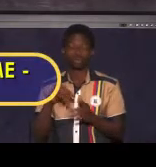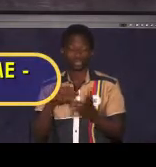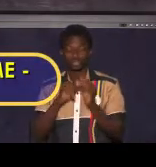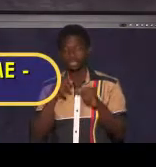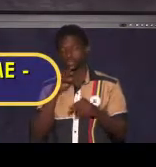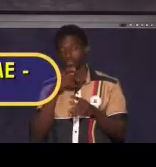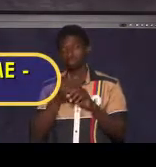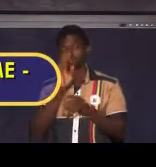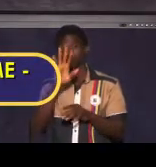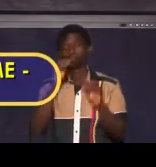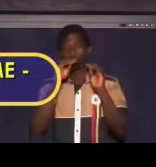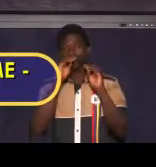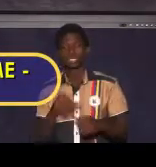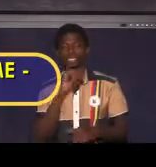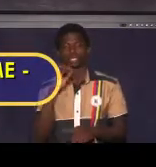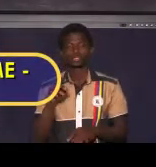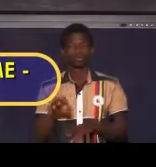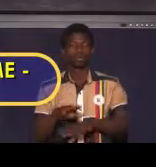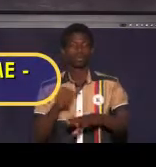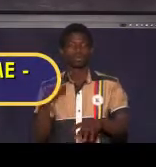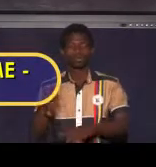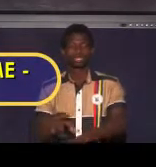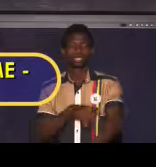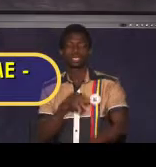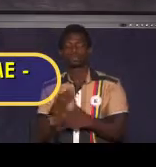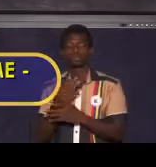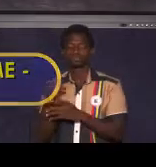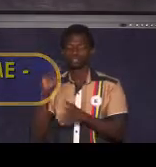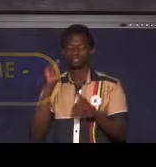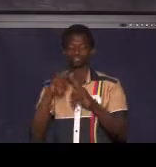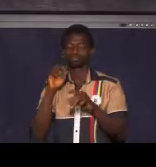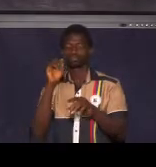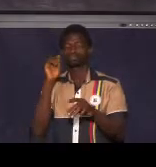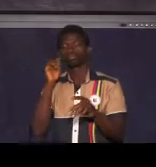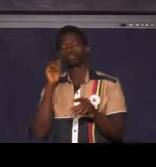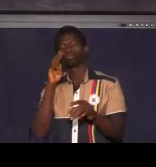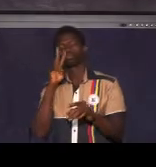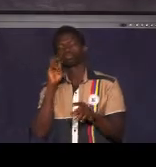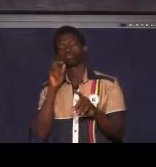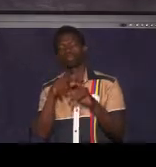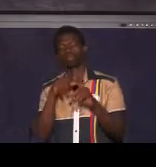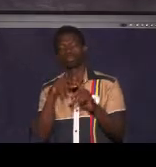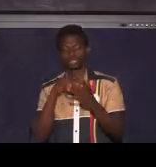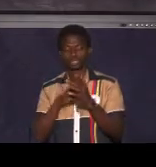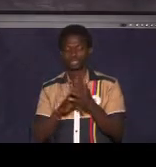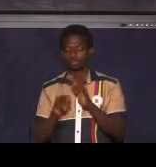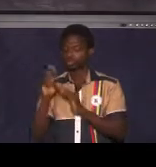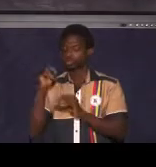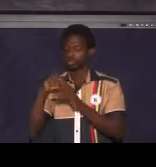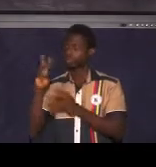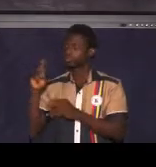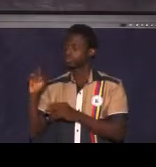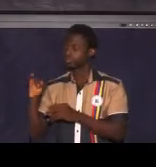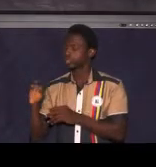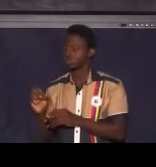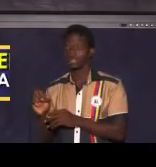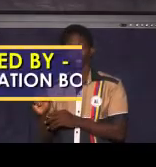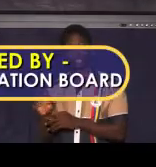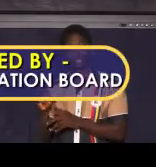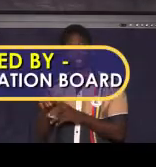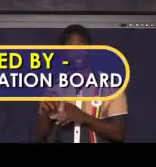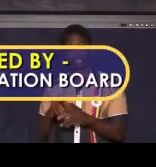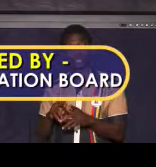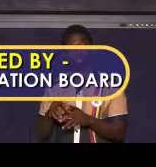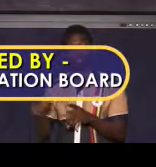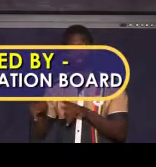or it could be from your house to my house. Now, length is usually measured in meter or several graduations